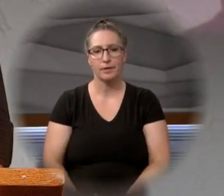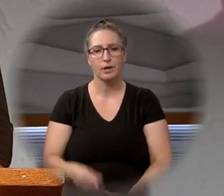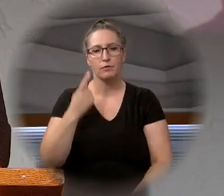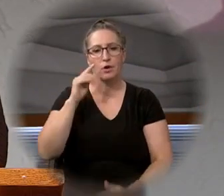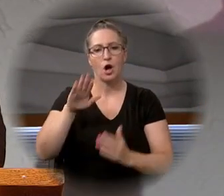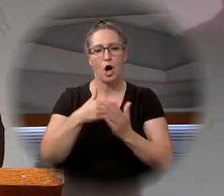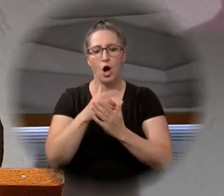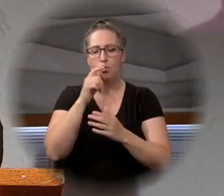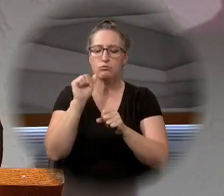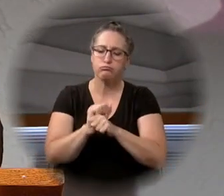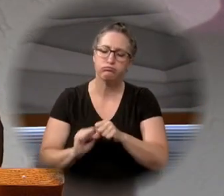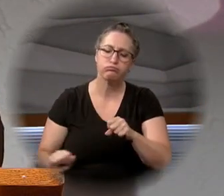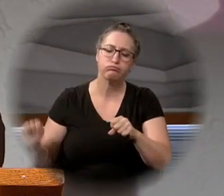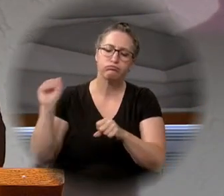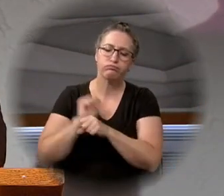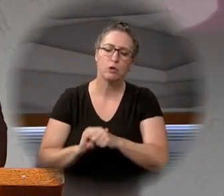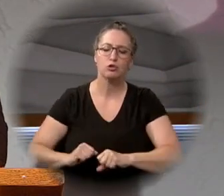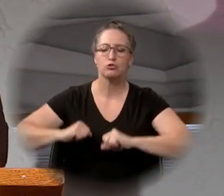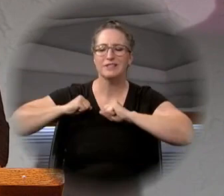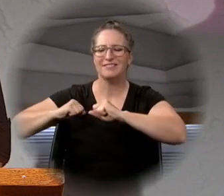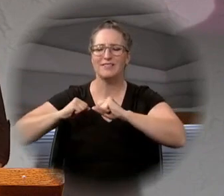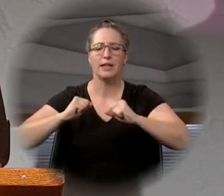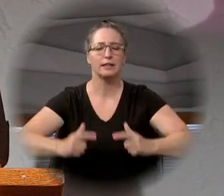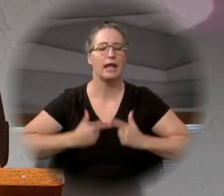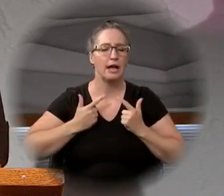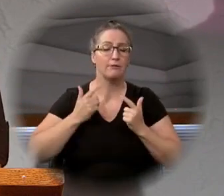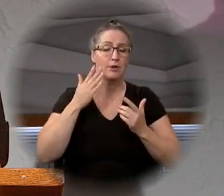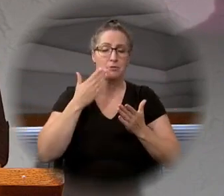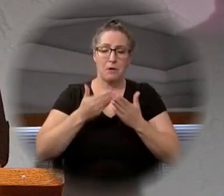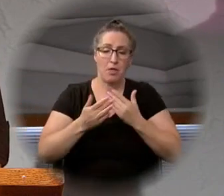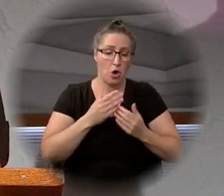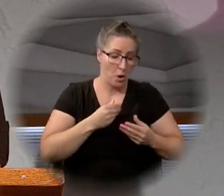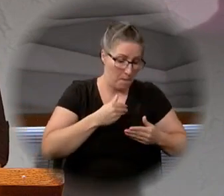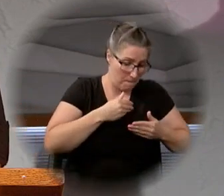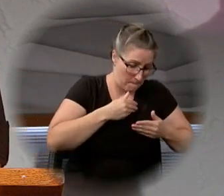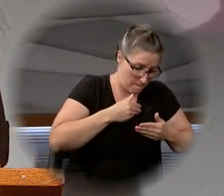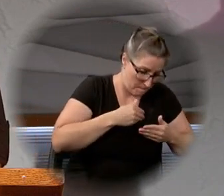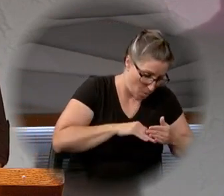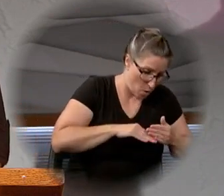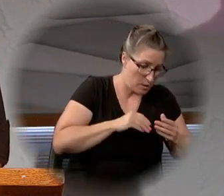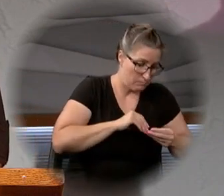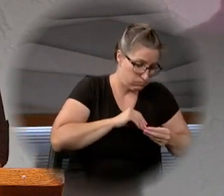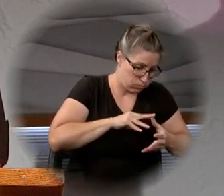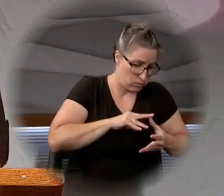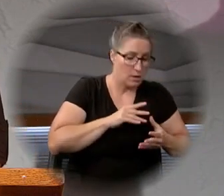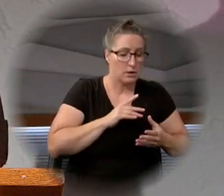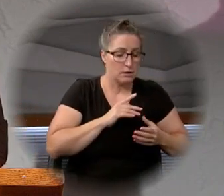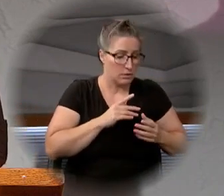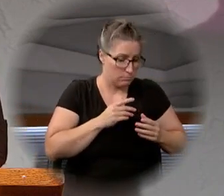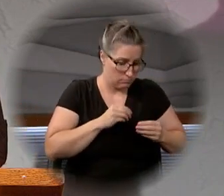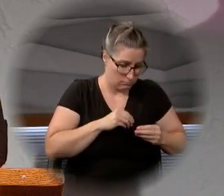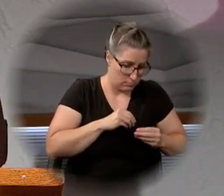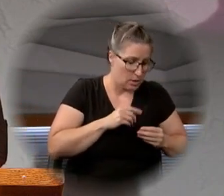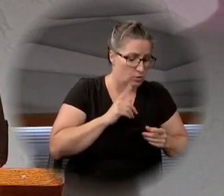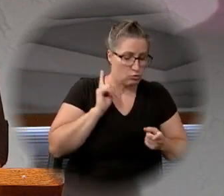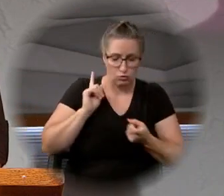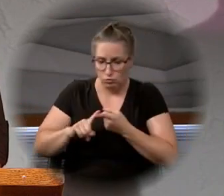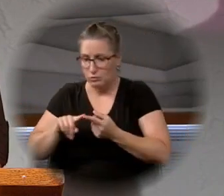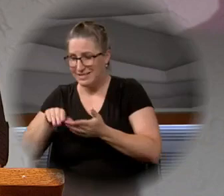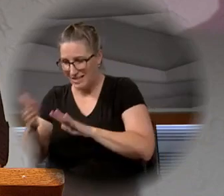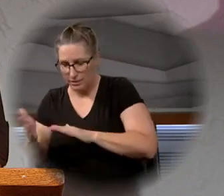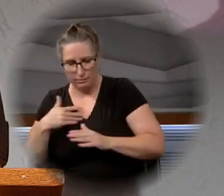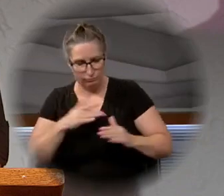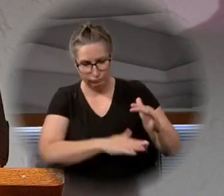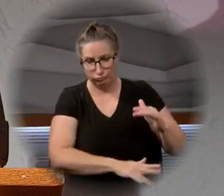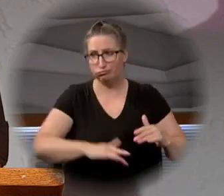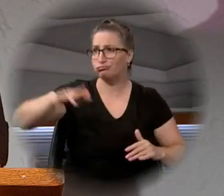work tirelessly to defend life at every stage, from conception to natural death, that God might reward them for their